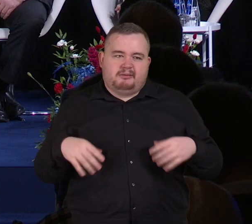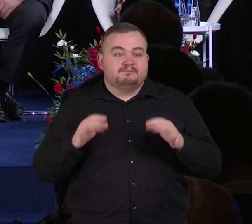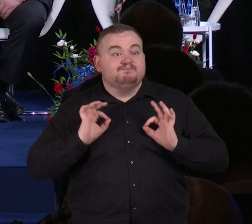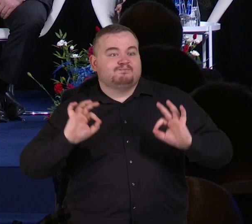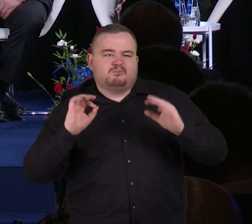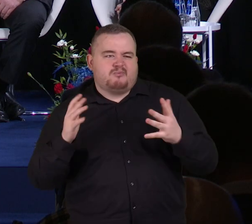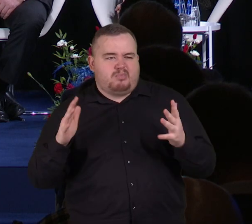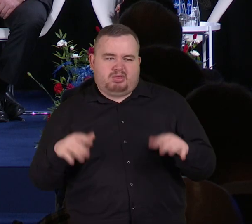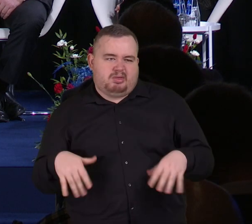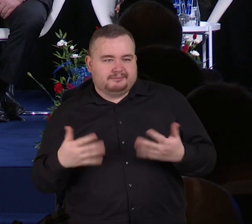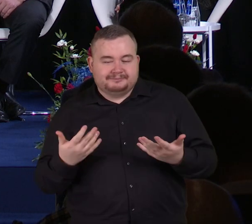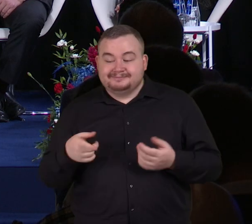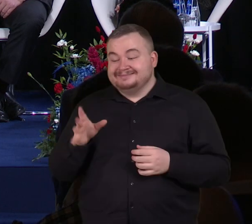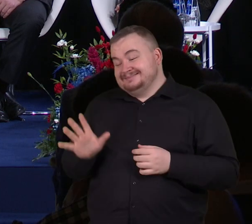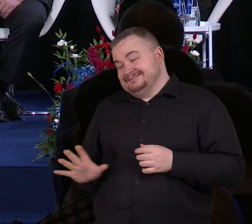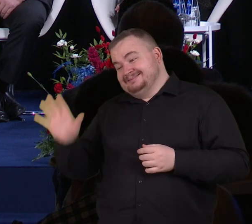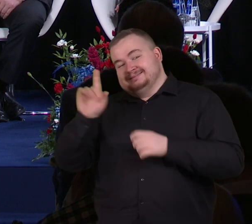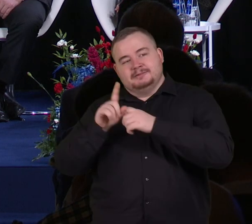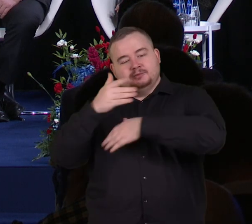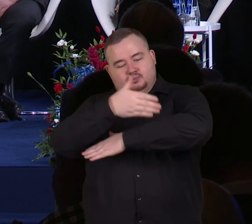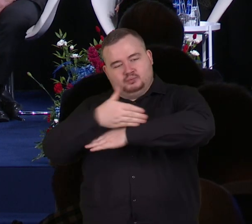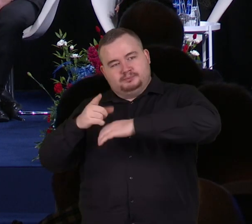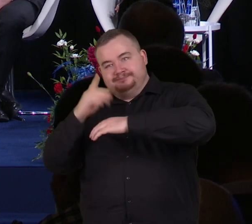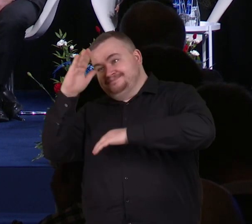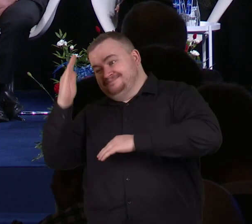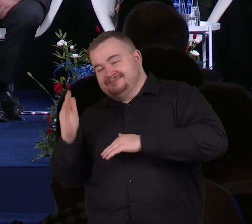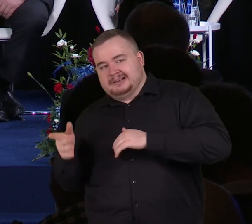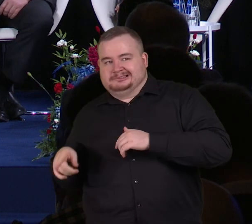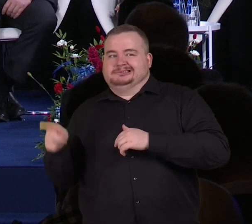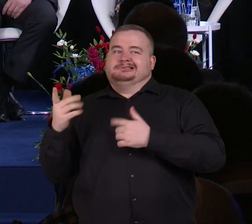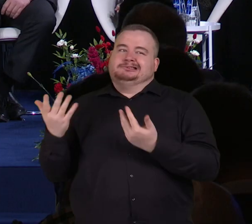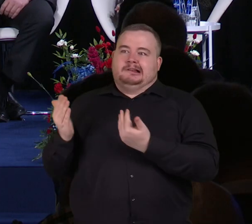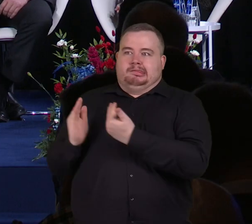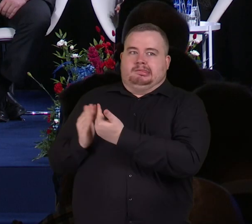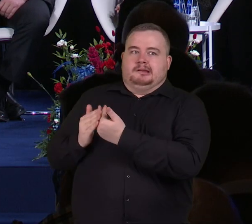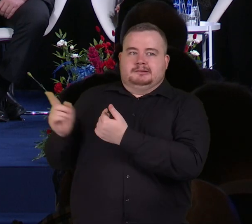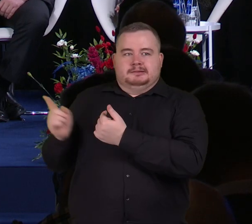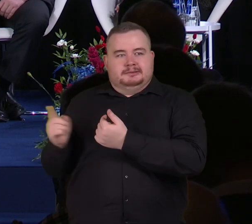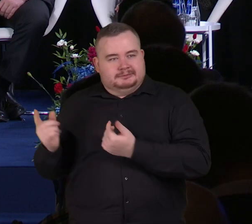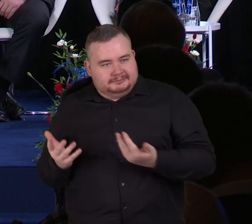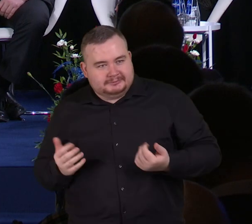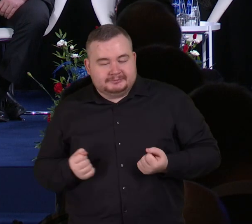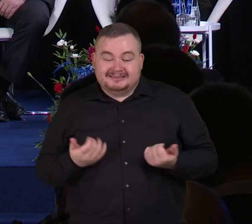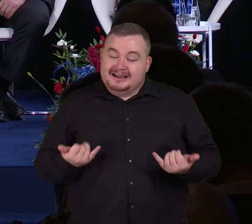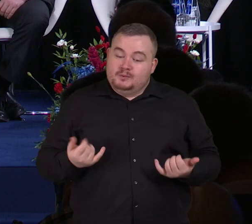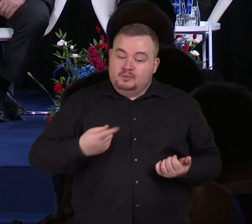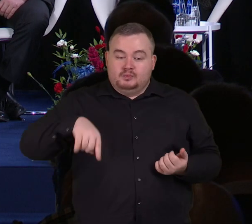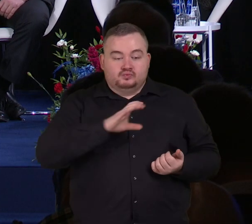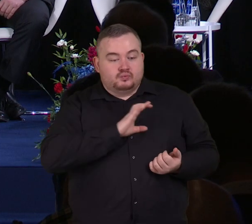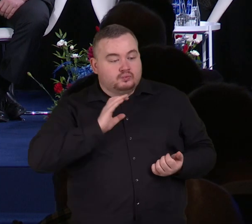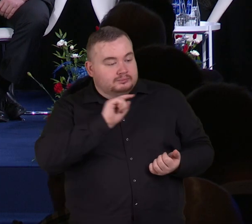So we try to strengthen this region to build their capacity and to build